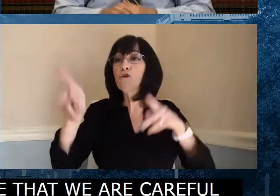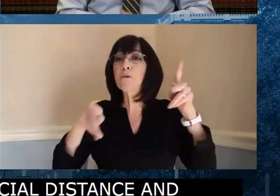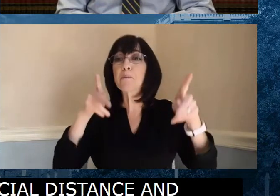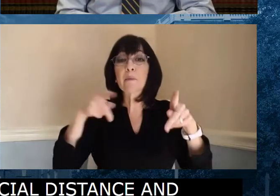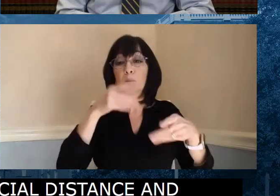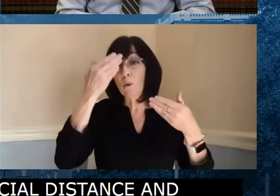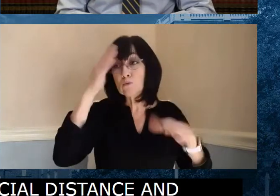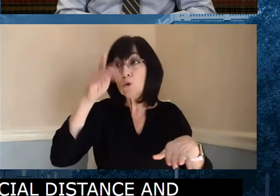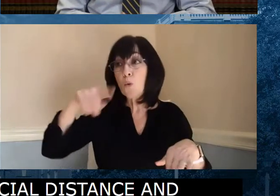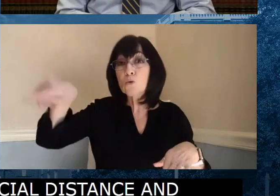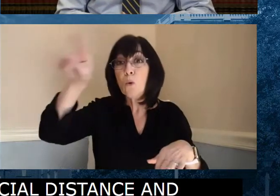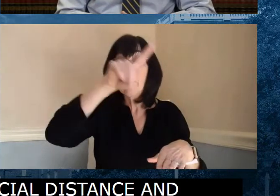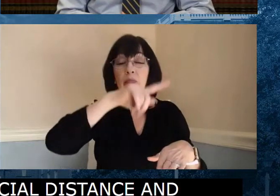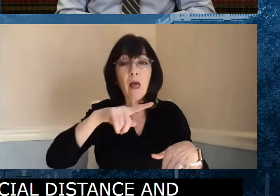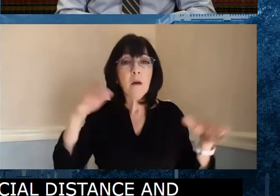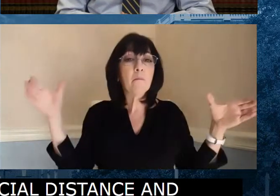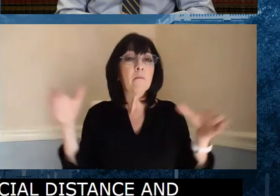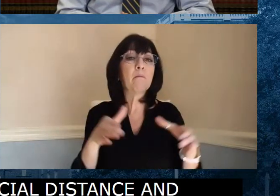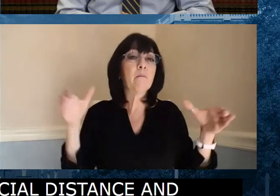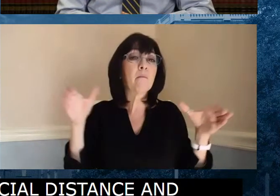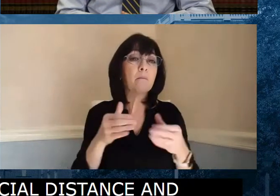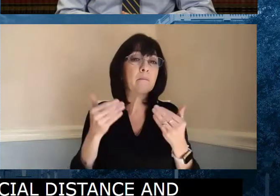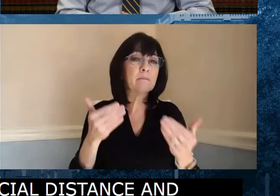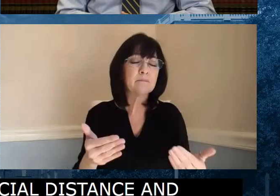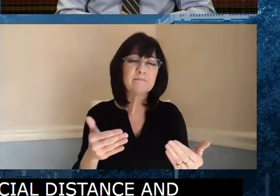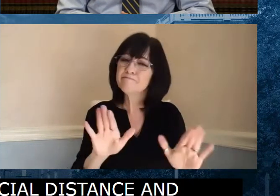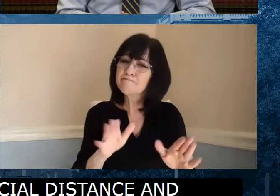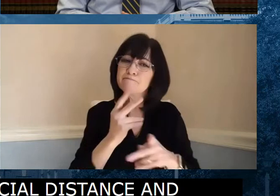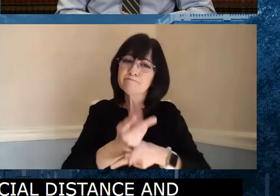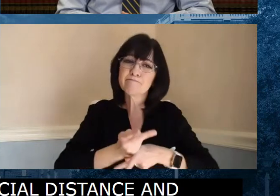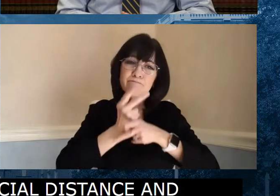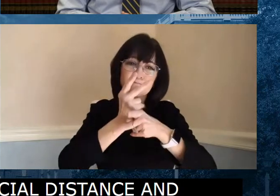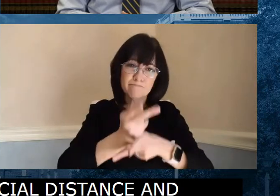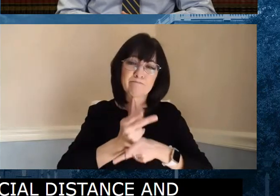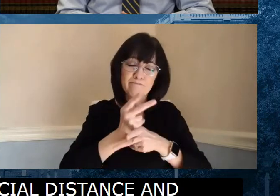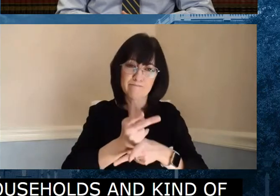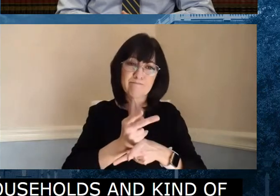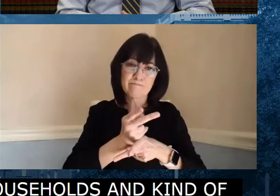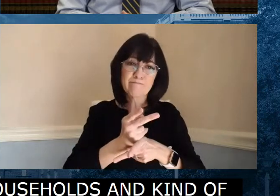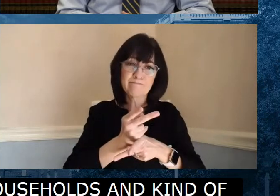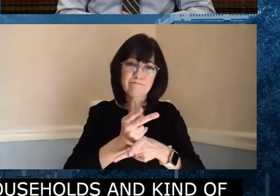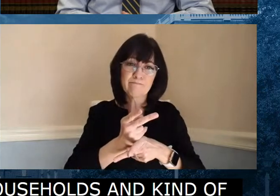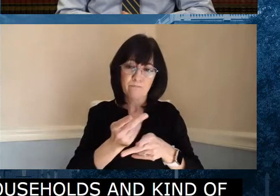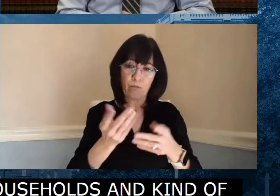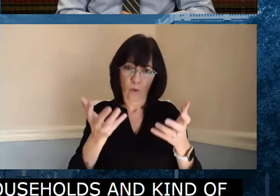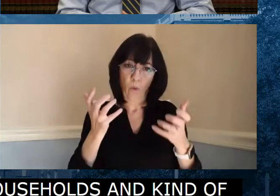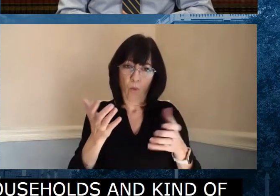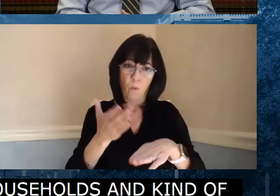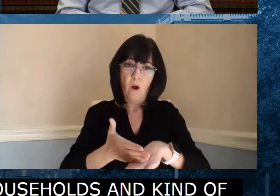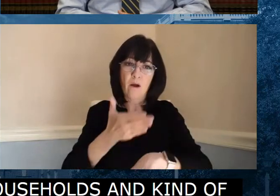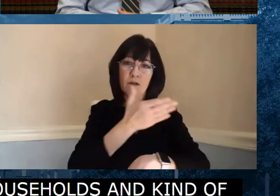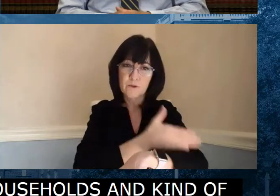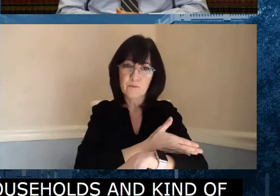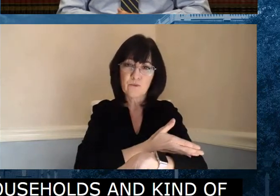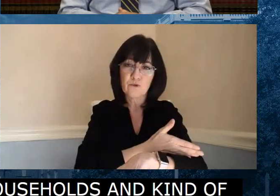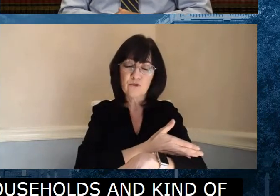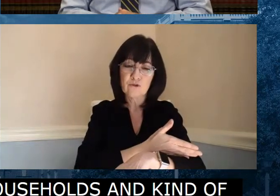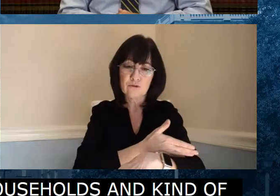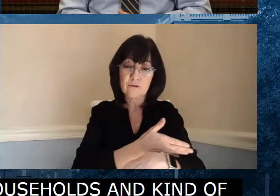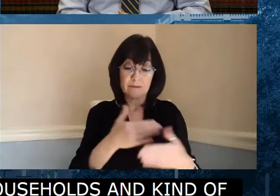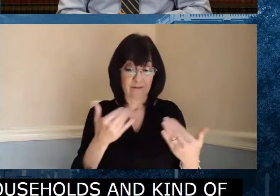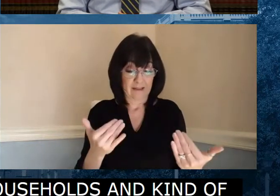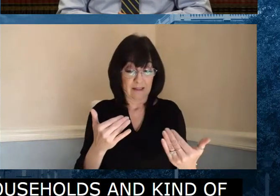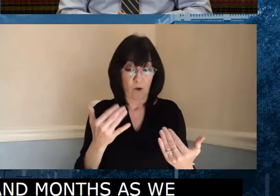through the next several weeks, the next couple months, as we increase the number of and percentage of Delawareans who are fully